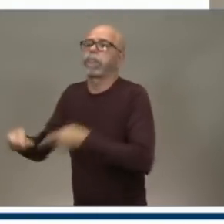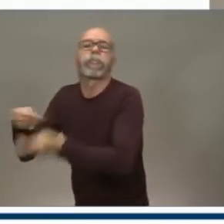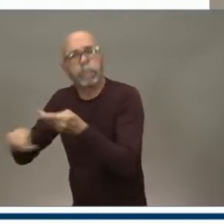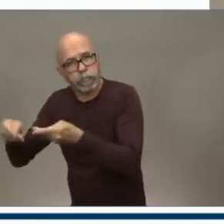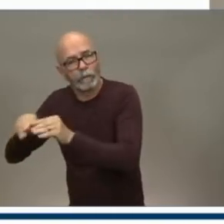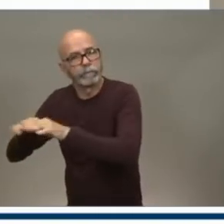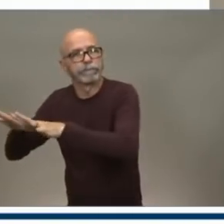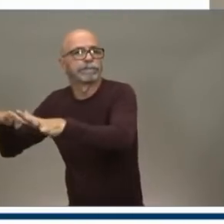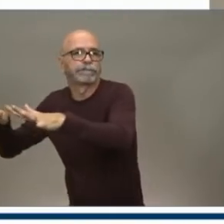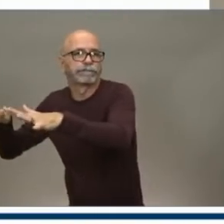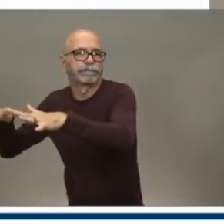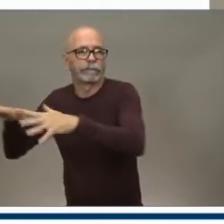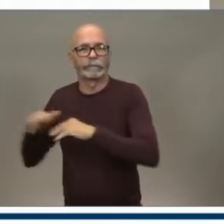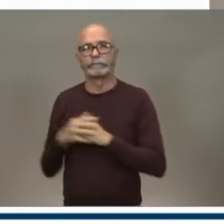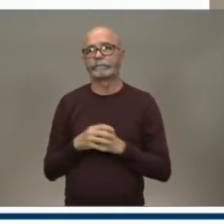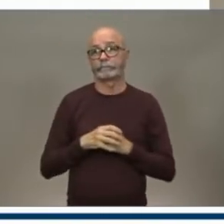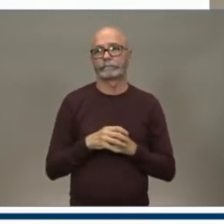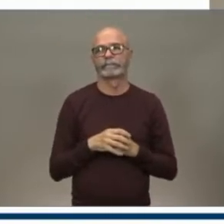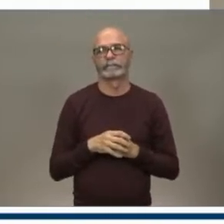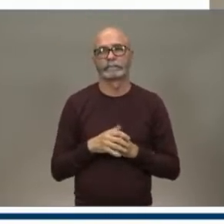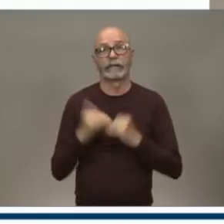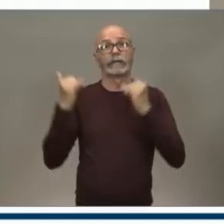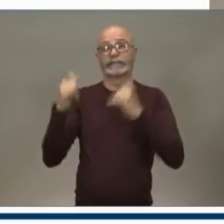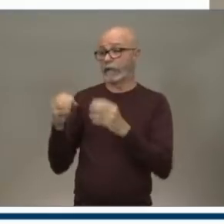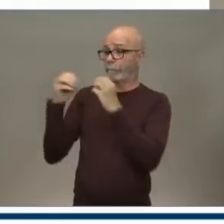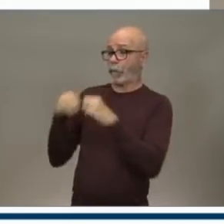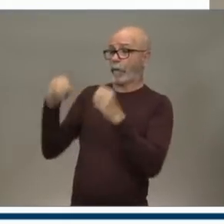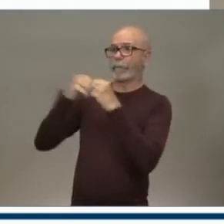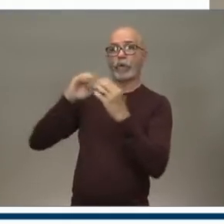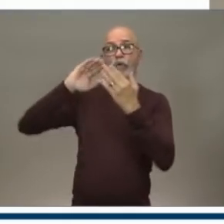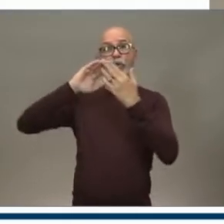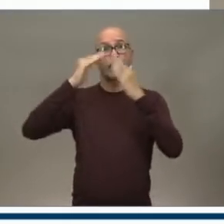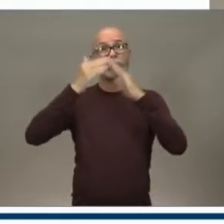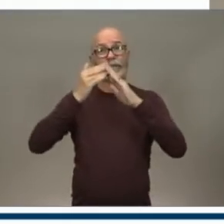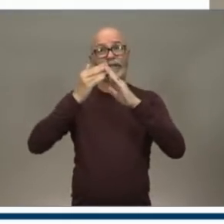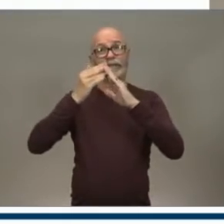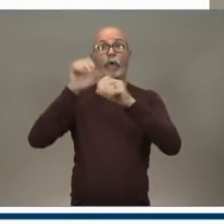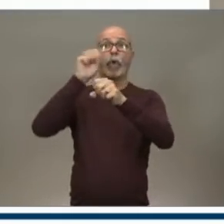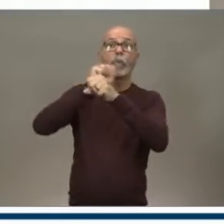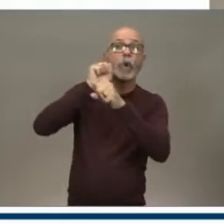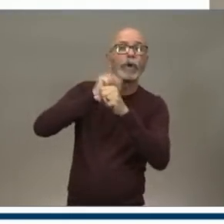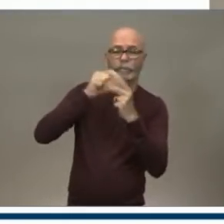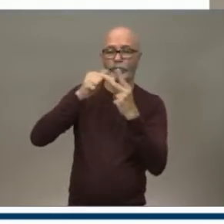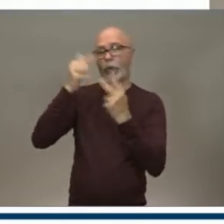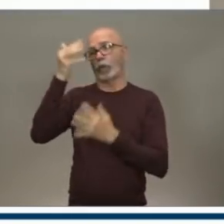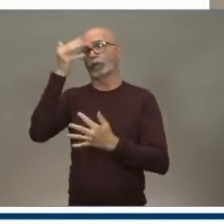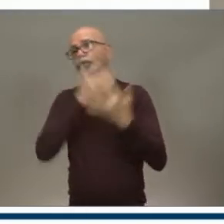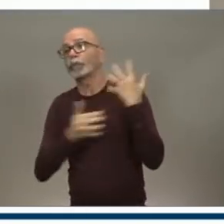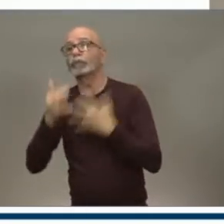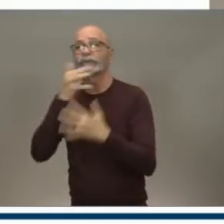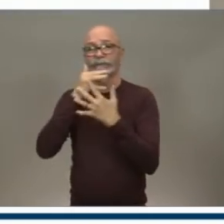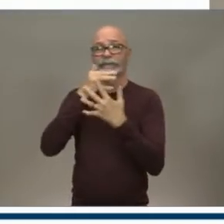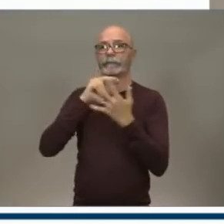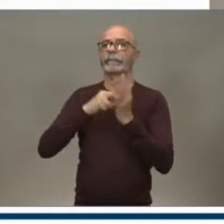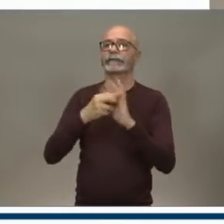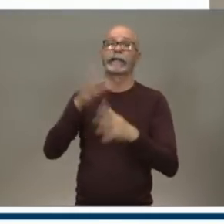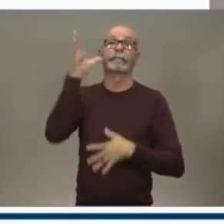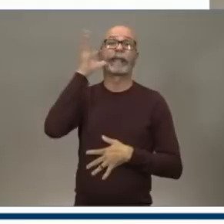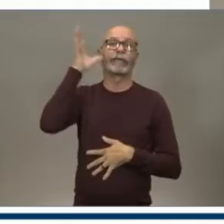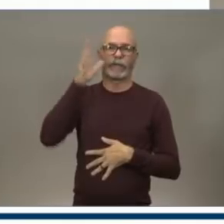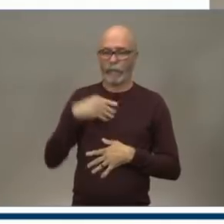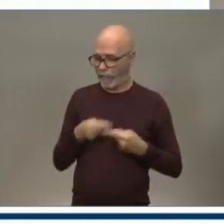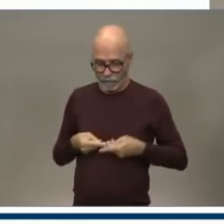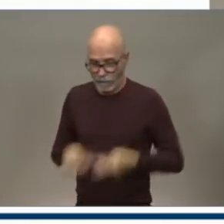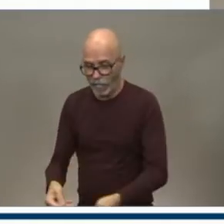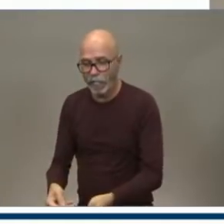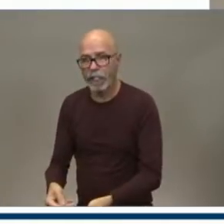have in communities through workplaces, through social interactions, the more likely you're going to have school-age children